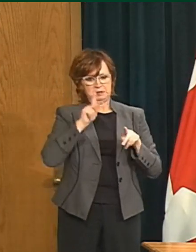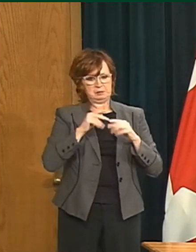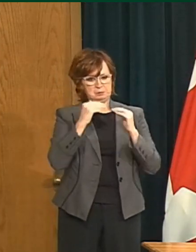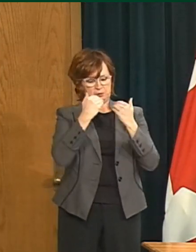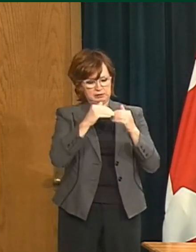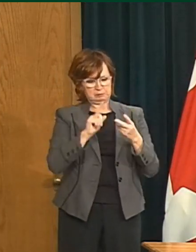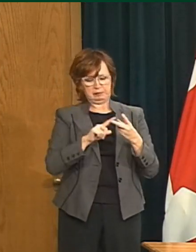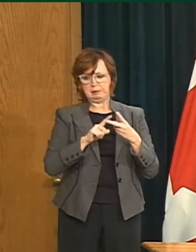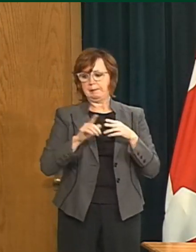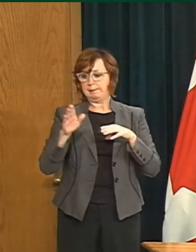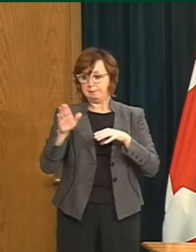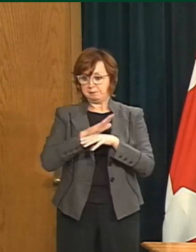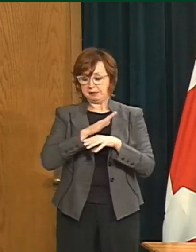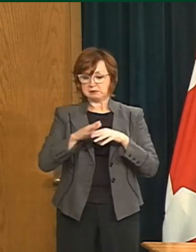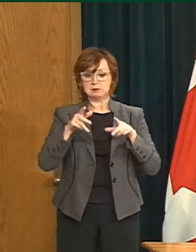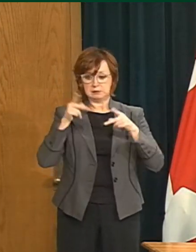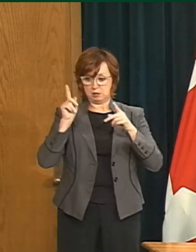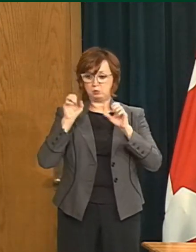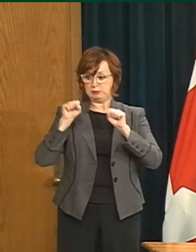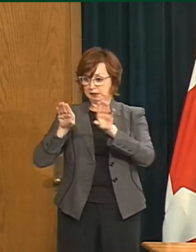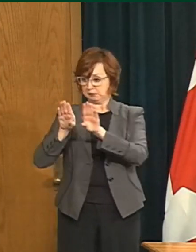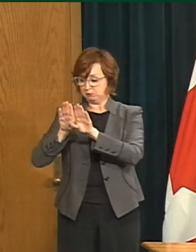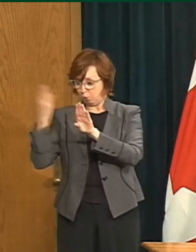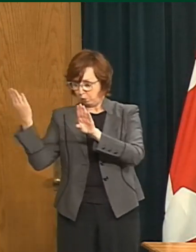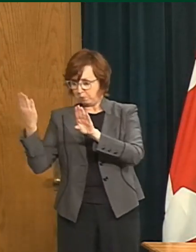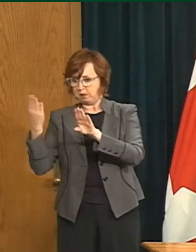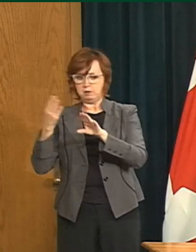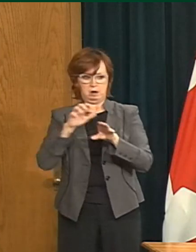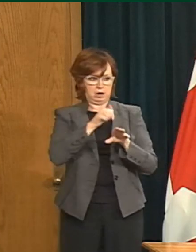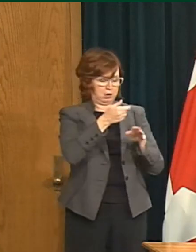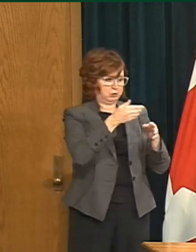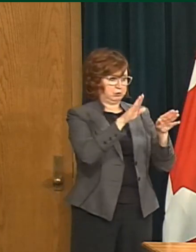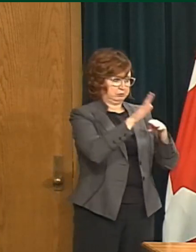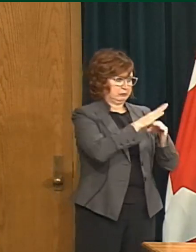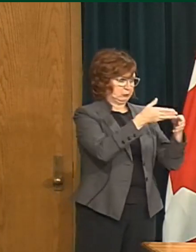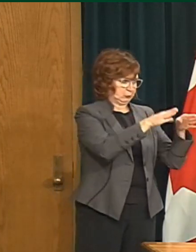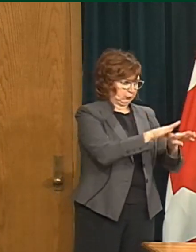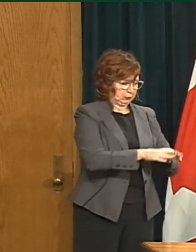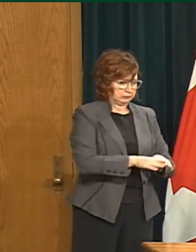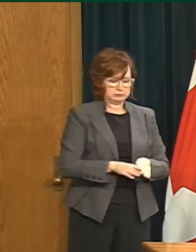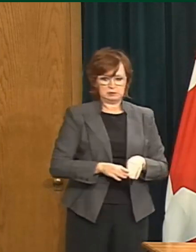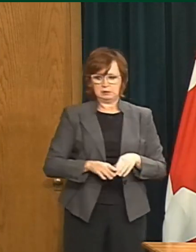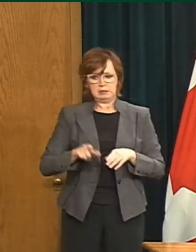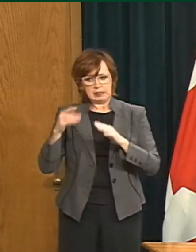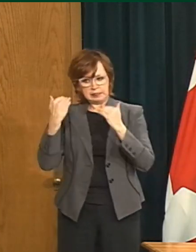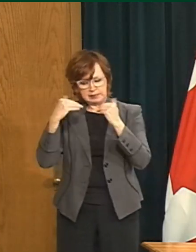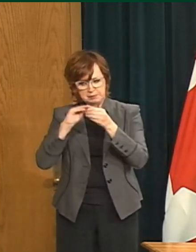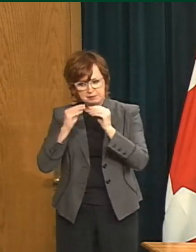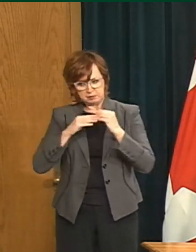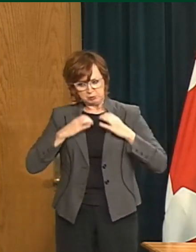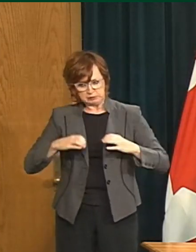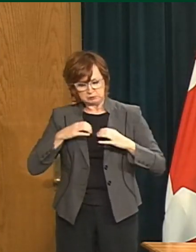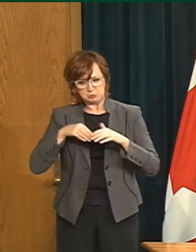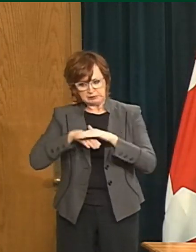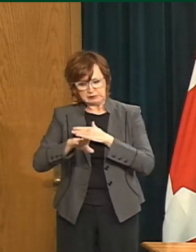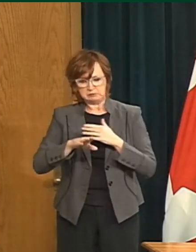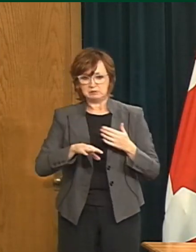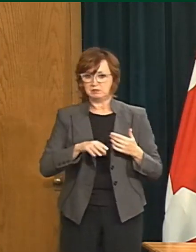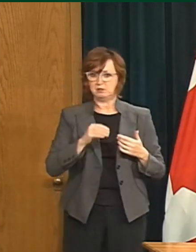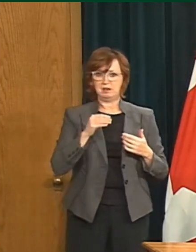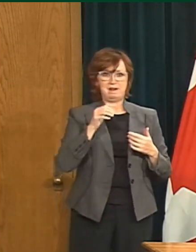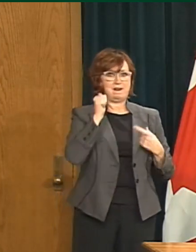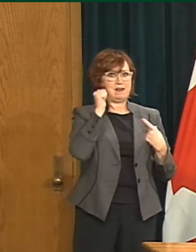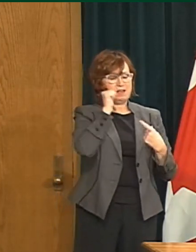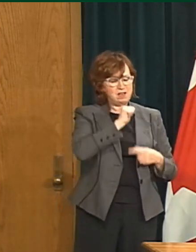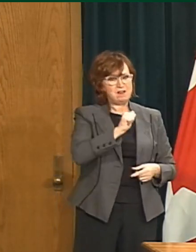the businesses that are allowed to stay open, as well as some critical public services. And there isn't a day goes by that I don't think about